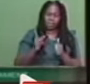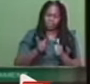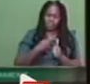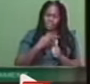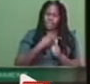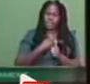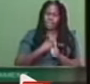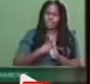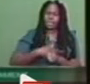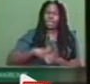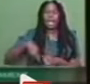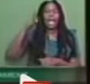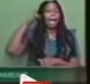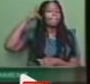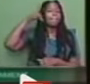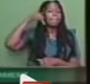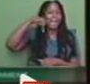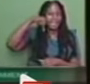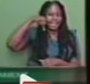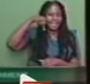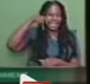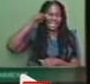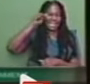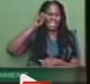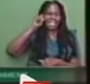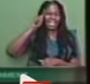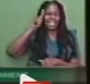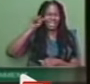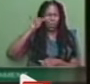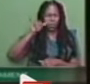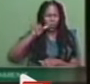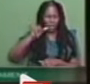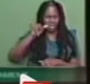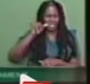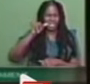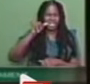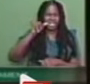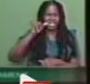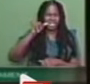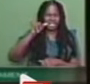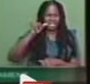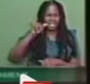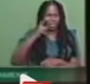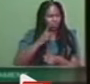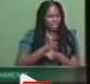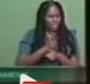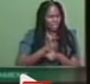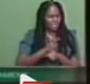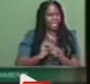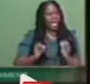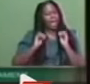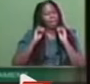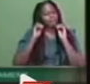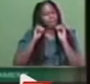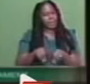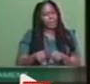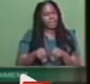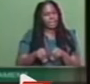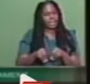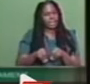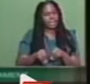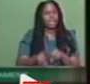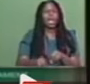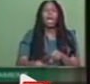known as the Interim Heritage and Interim Civilization Fund. Thereafter, the legislation was